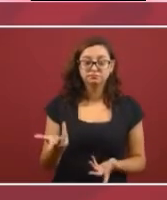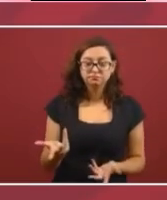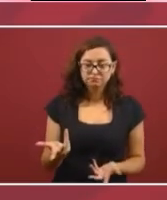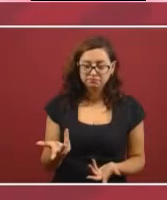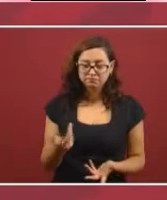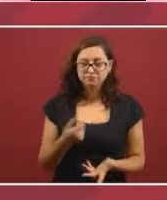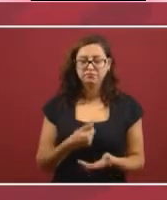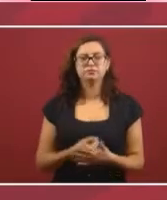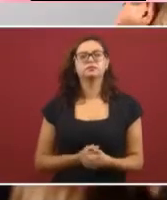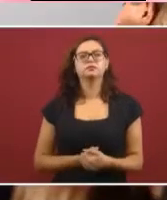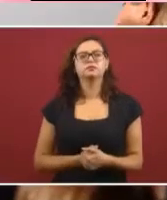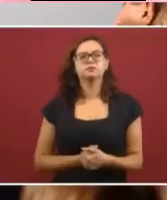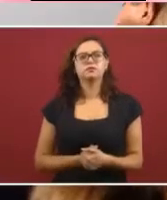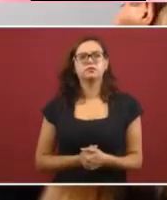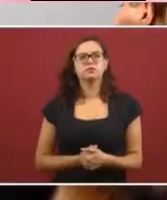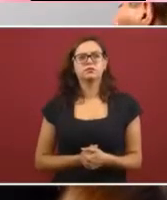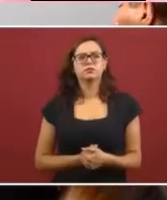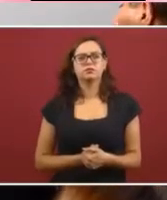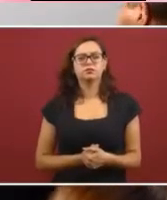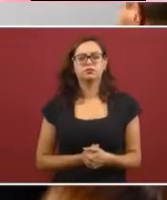it's those